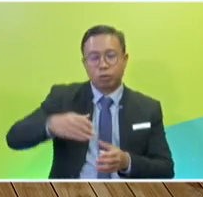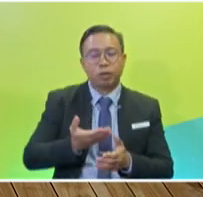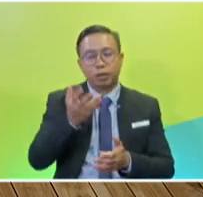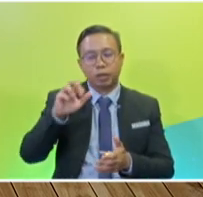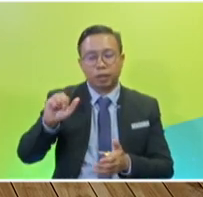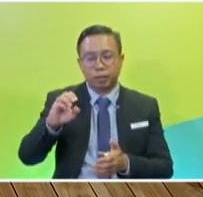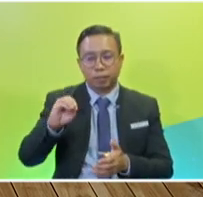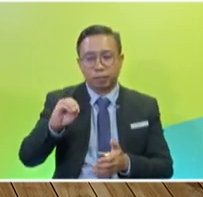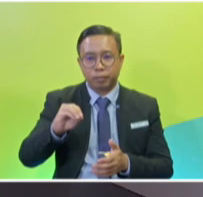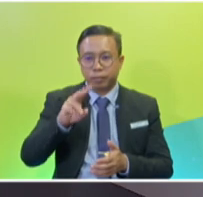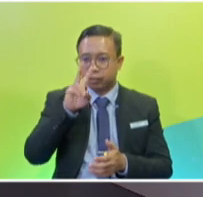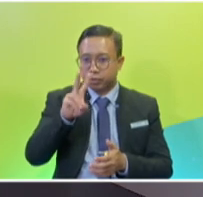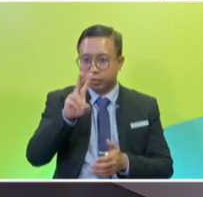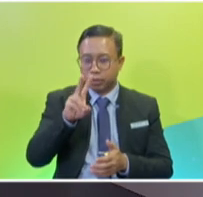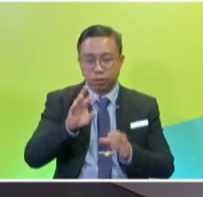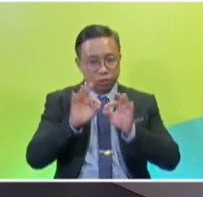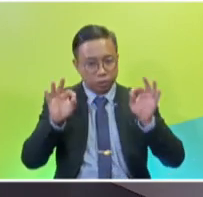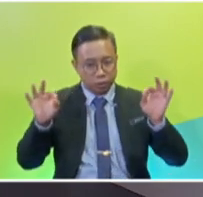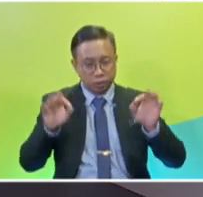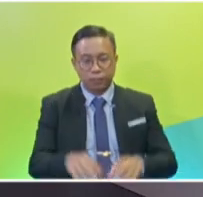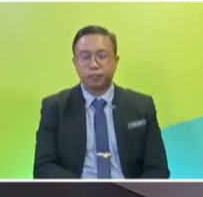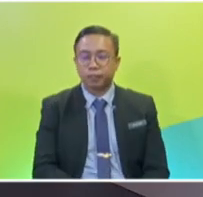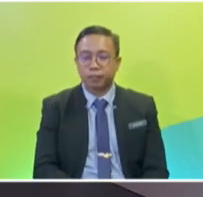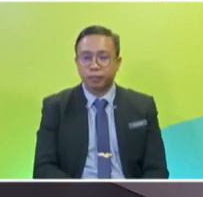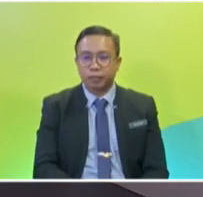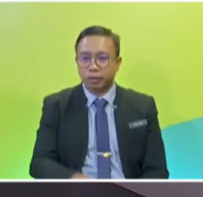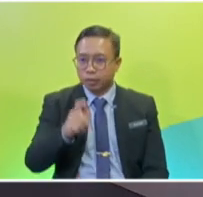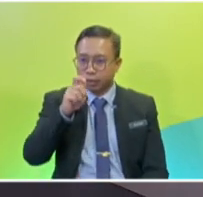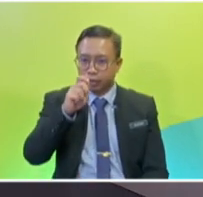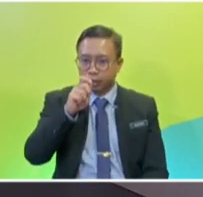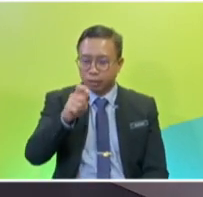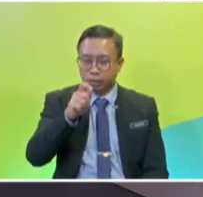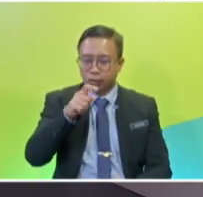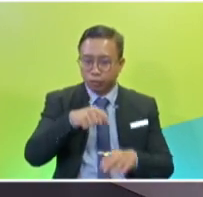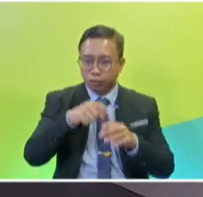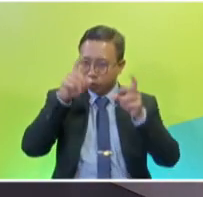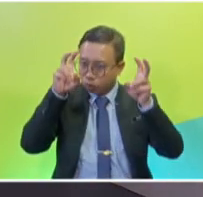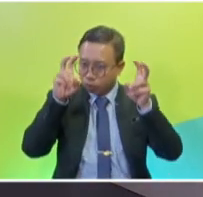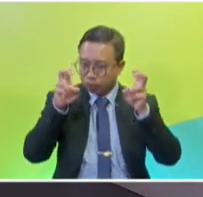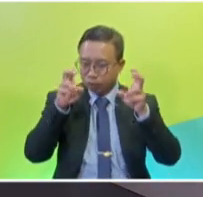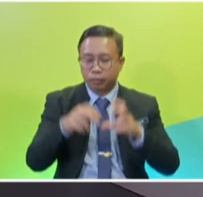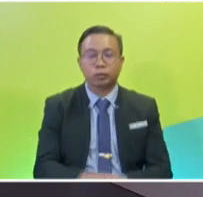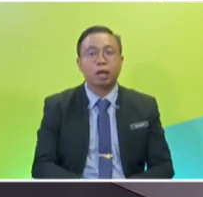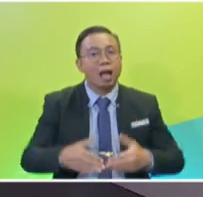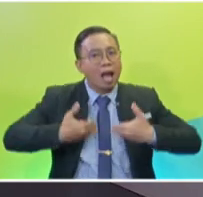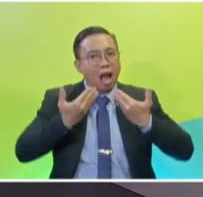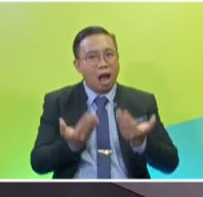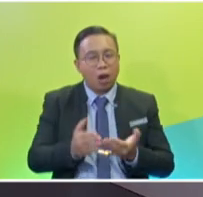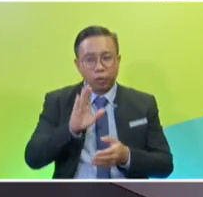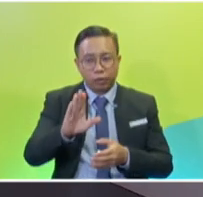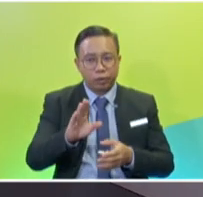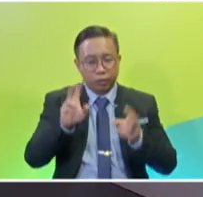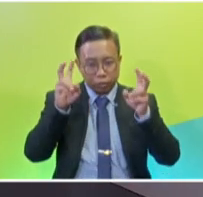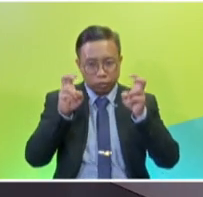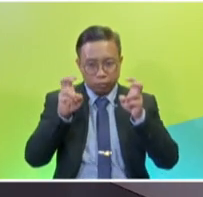our second sentence. Now, Shafika, T stands for topic sentence. Right. Okay, now let me show you how your topic sentence